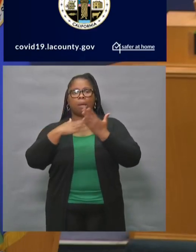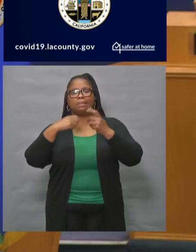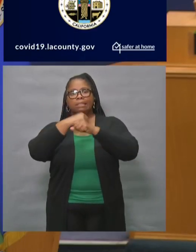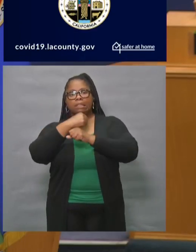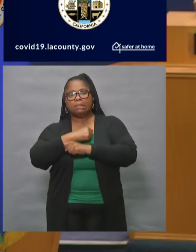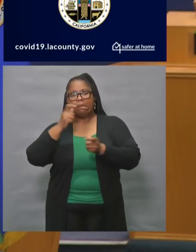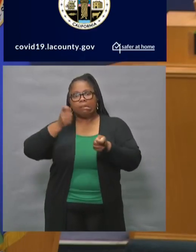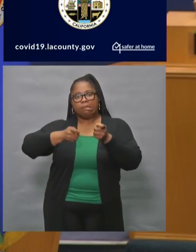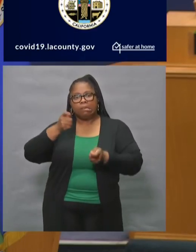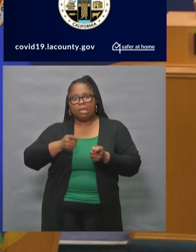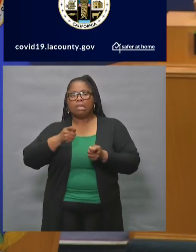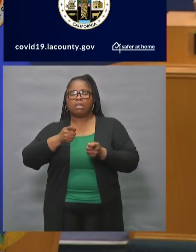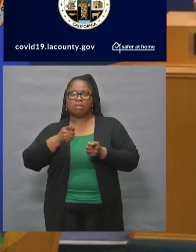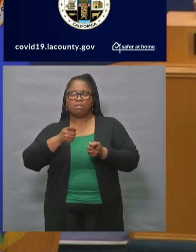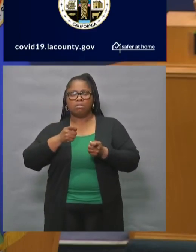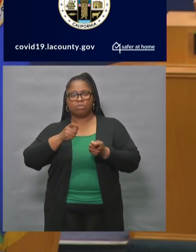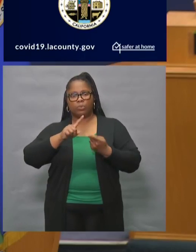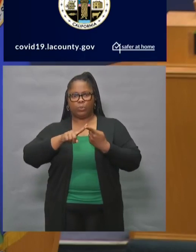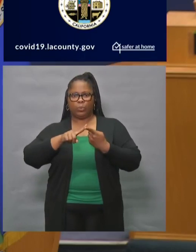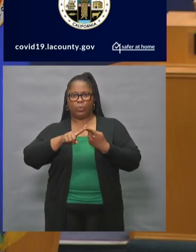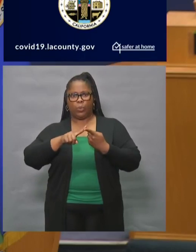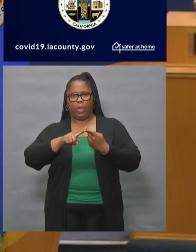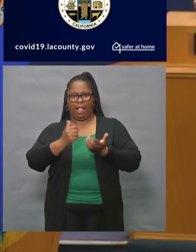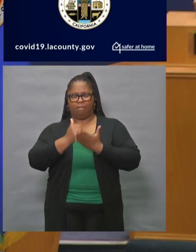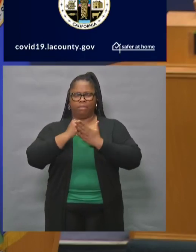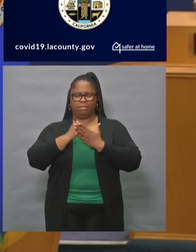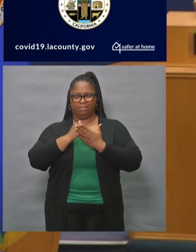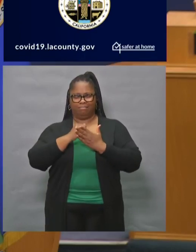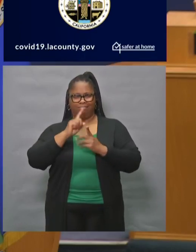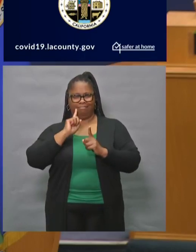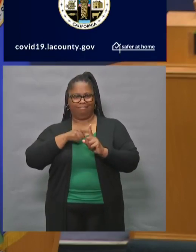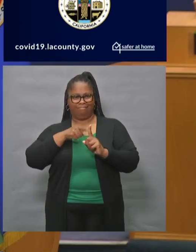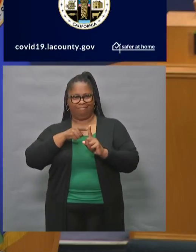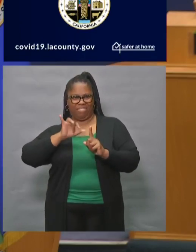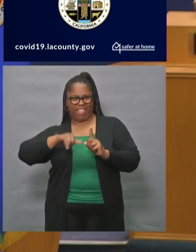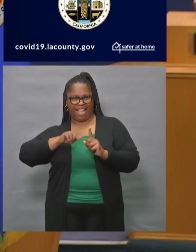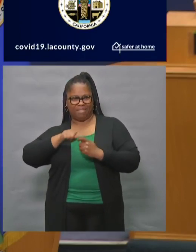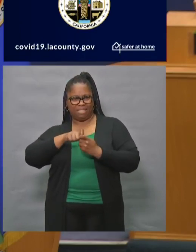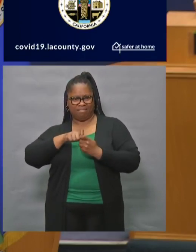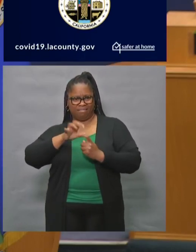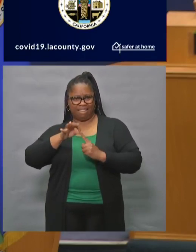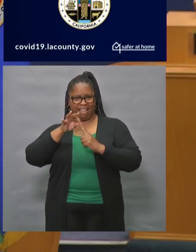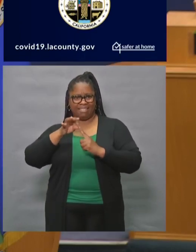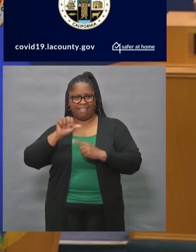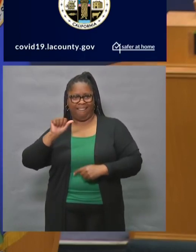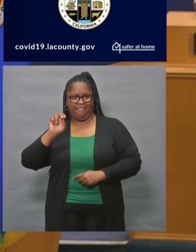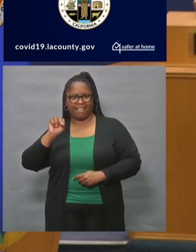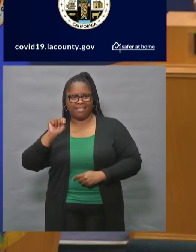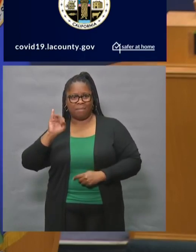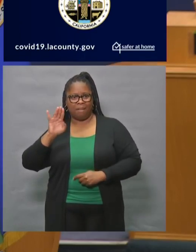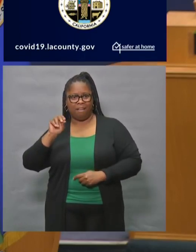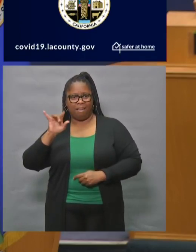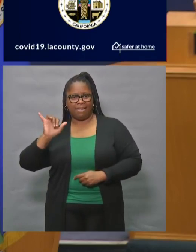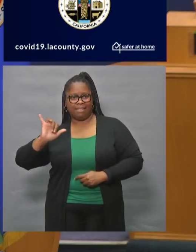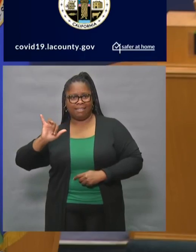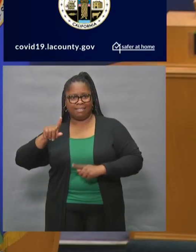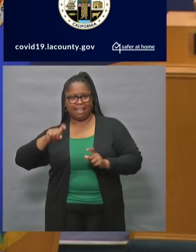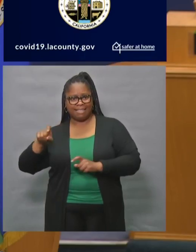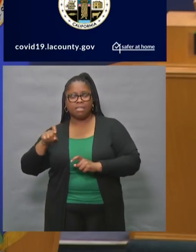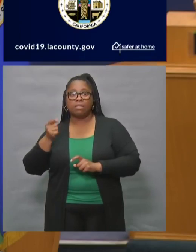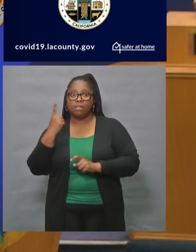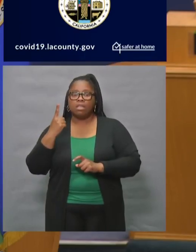for the possibility. In this case, for the test we used, the antibody test that we were using, we needed to really account for the fact that there